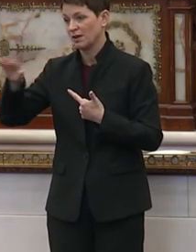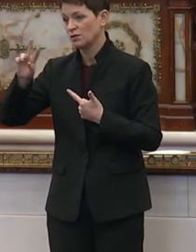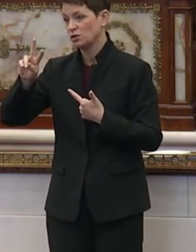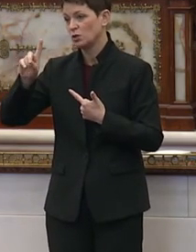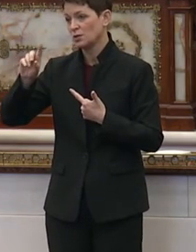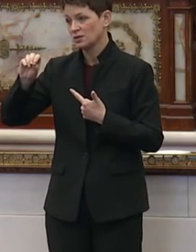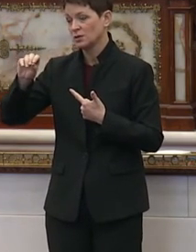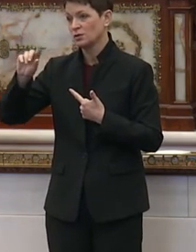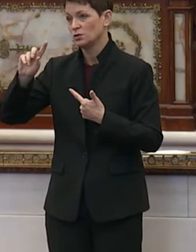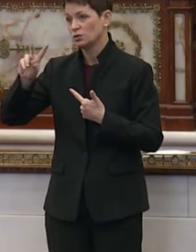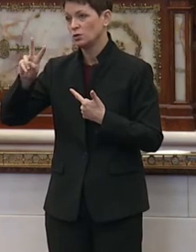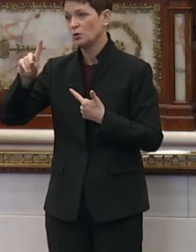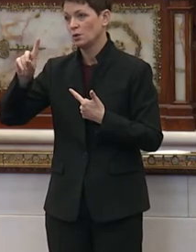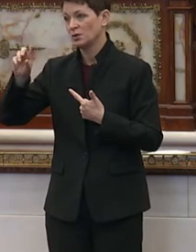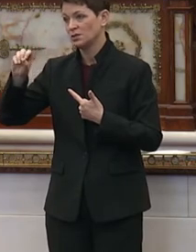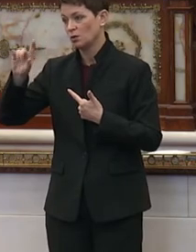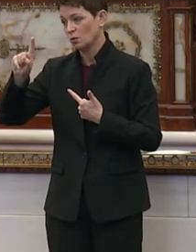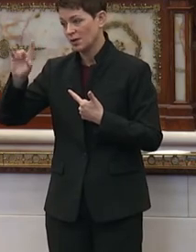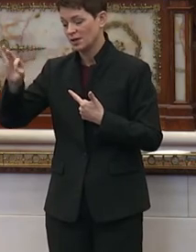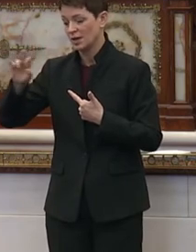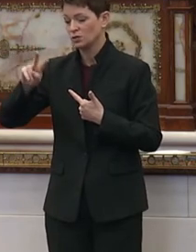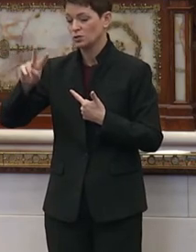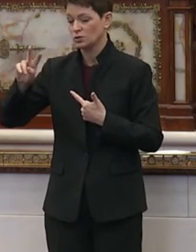210955, 211019,